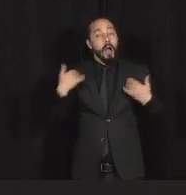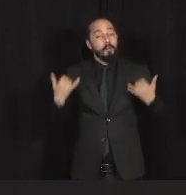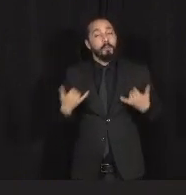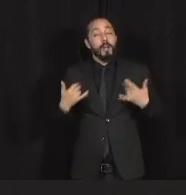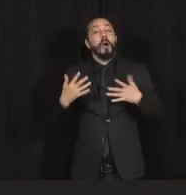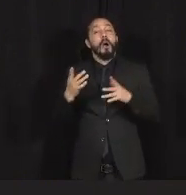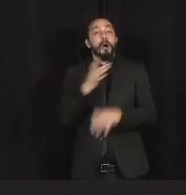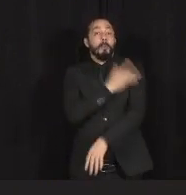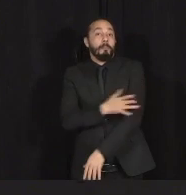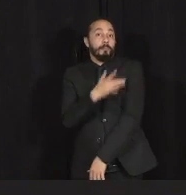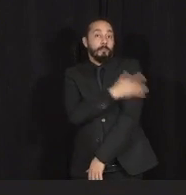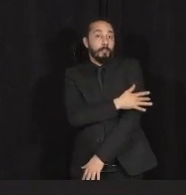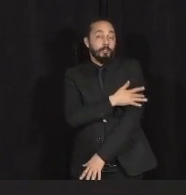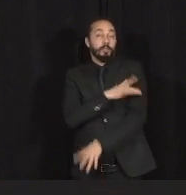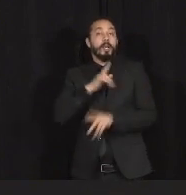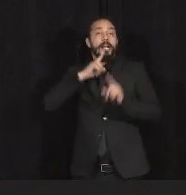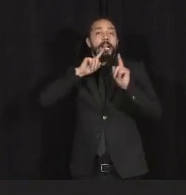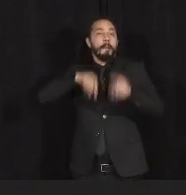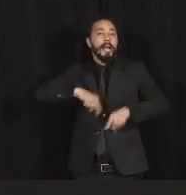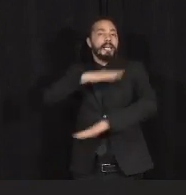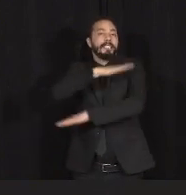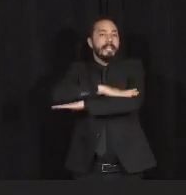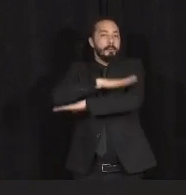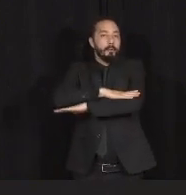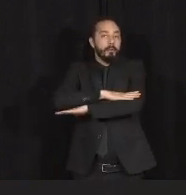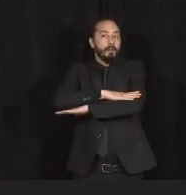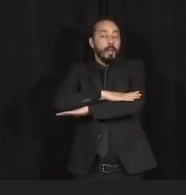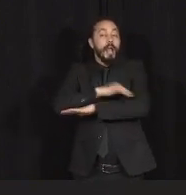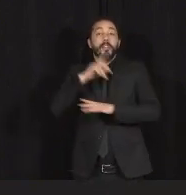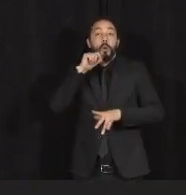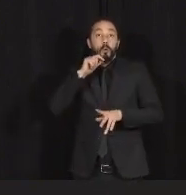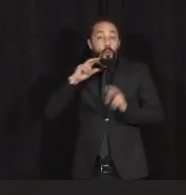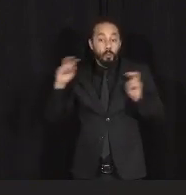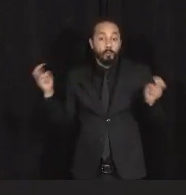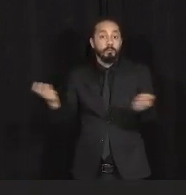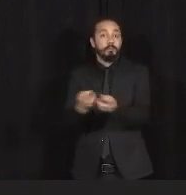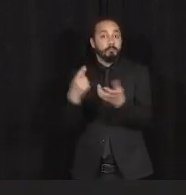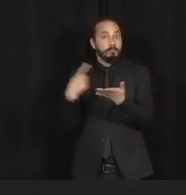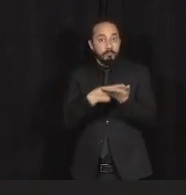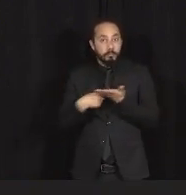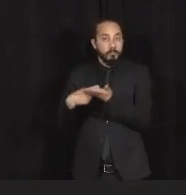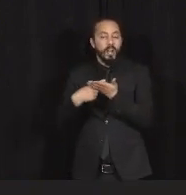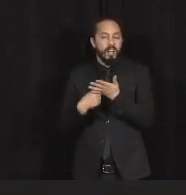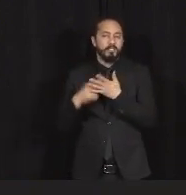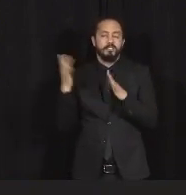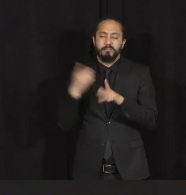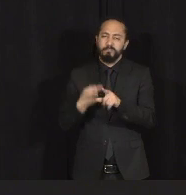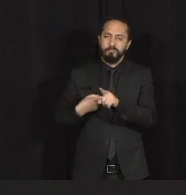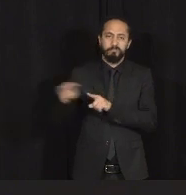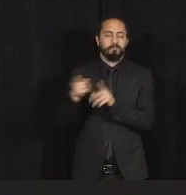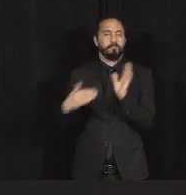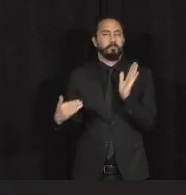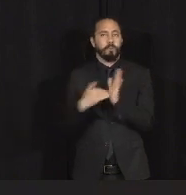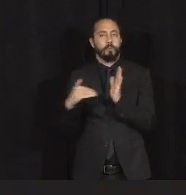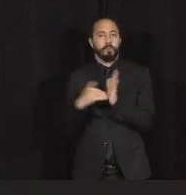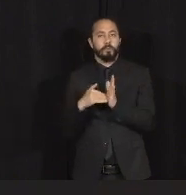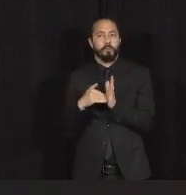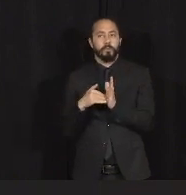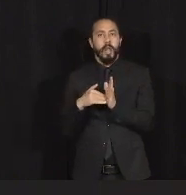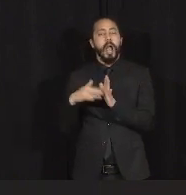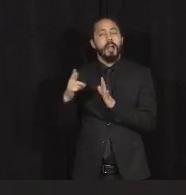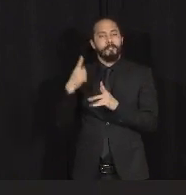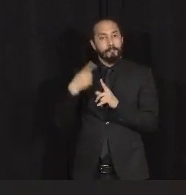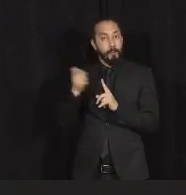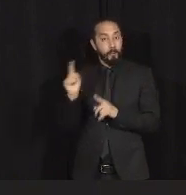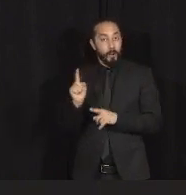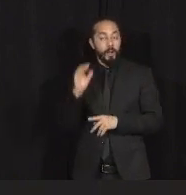others to make sure that when a area in the province, if they find themselves in trouble, can call this line and we can work